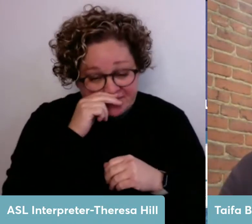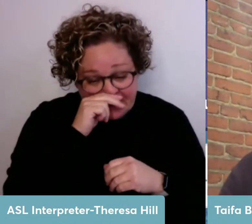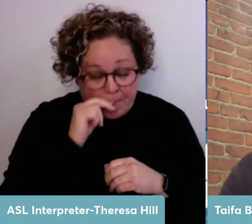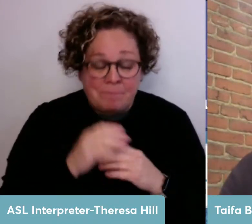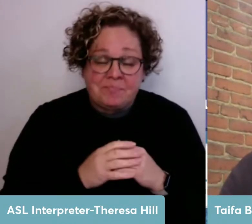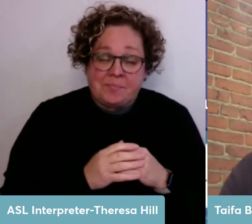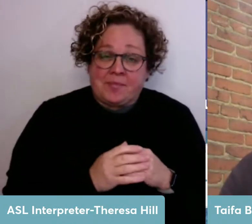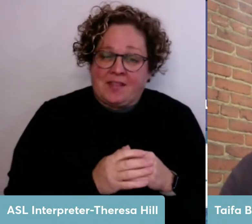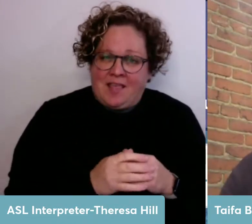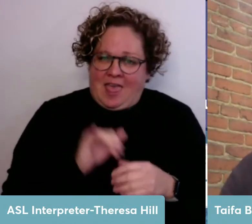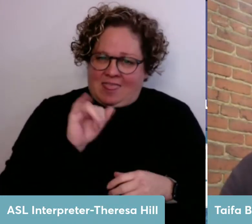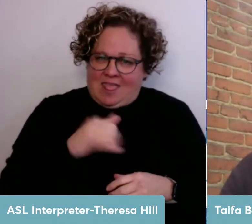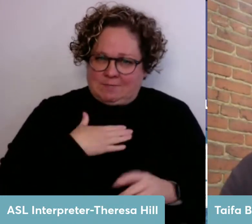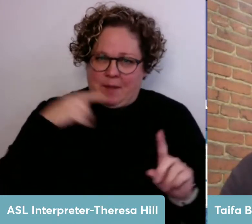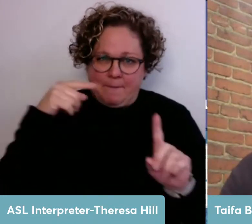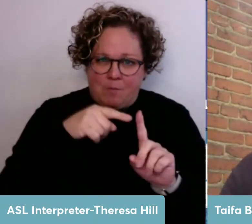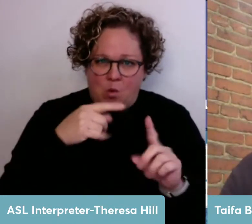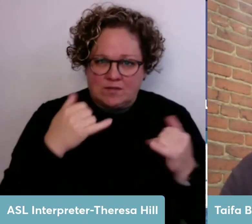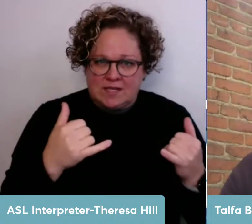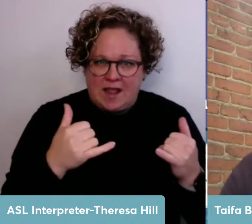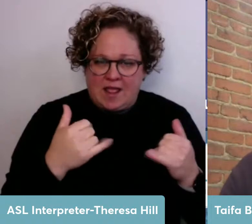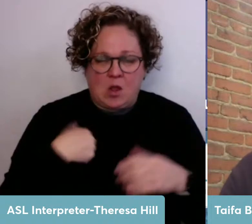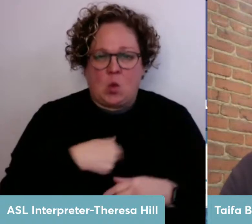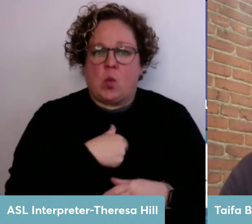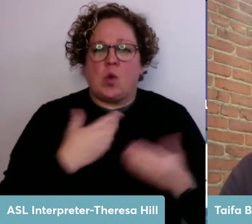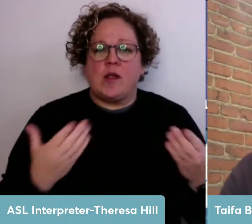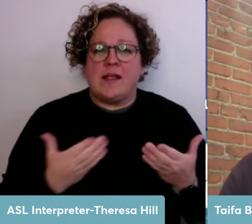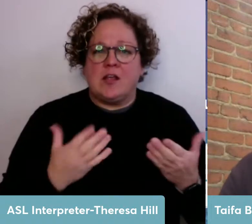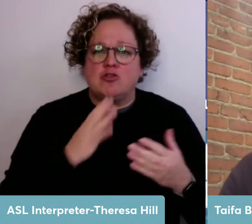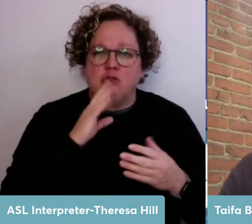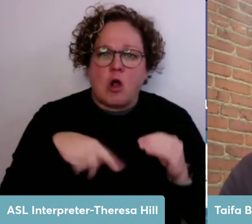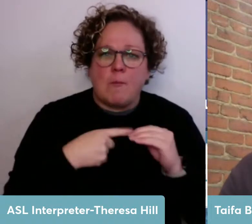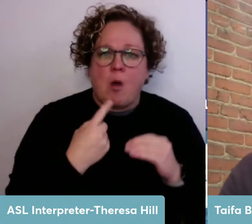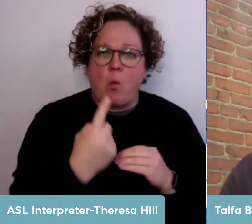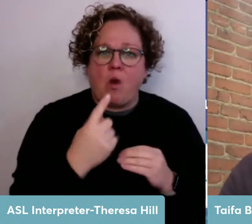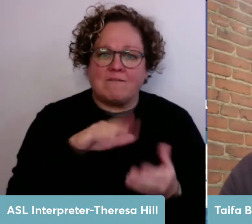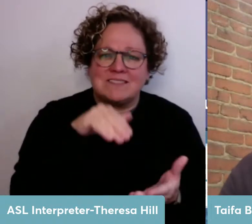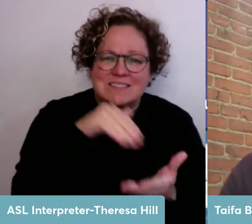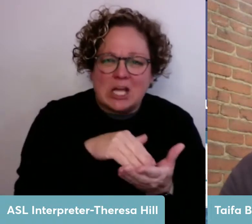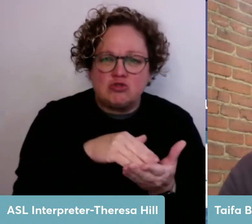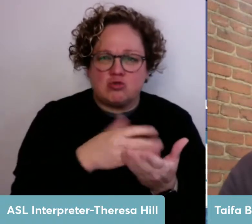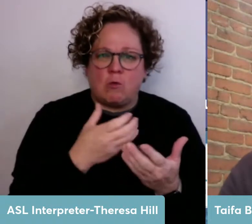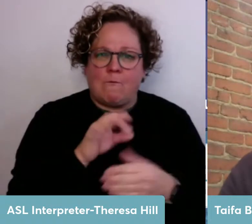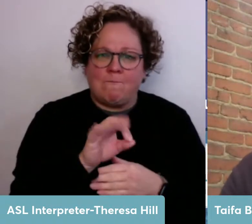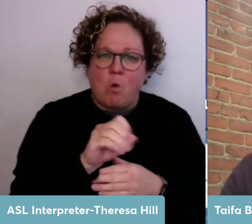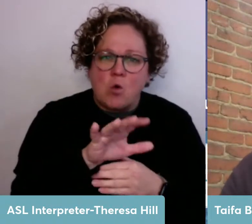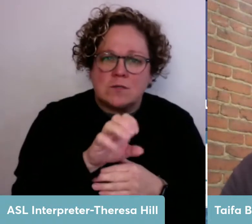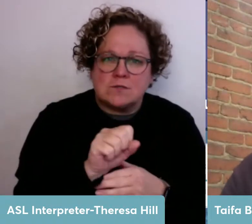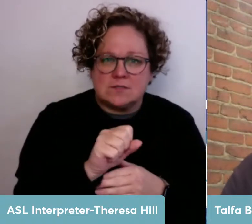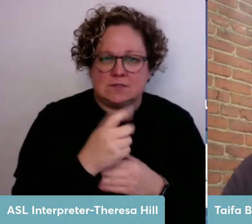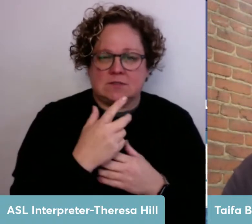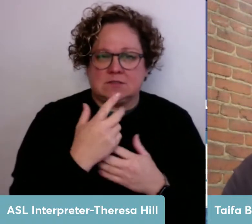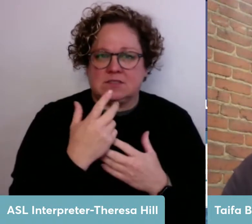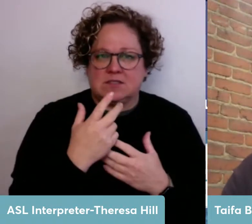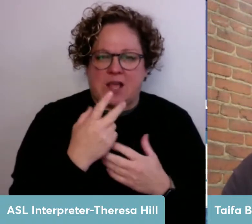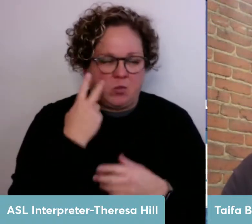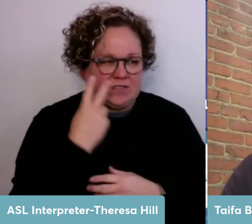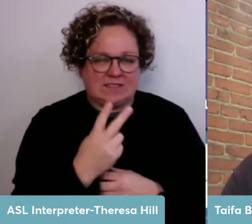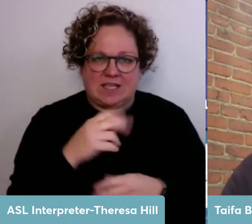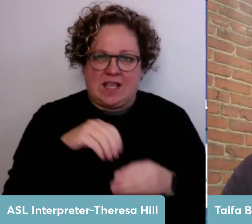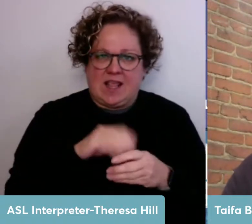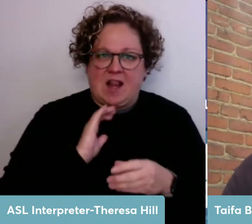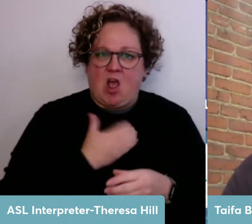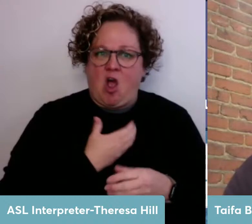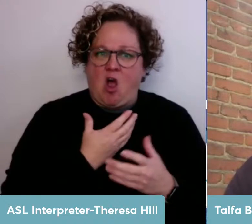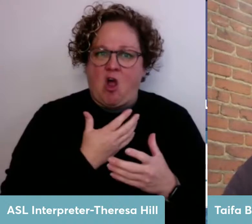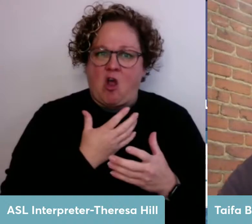today, that we're here to talk about one of the central forces that is unfolding in our collective story in